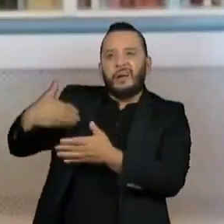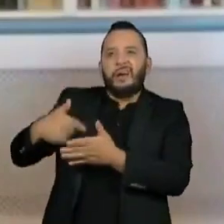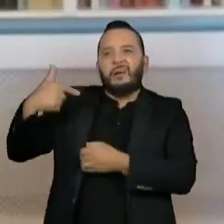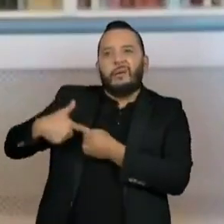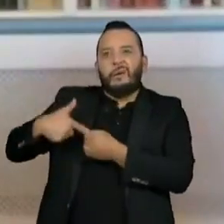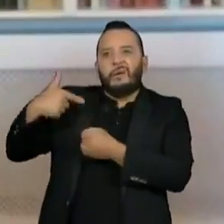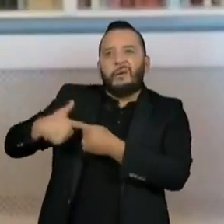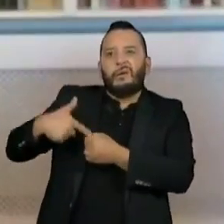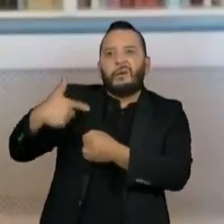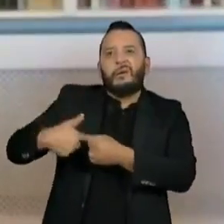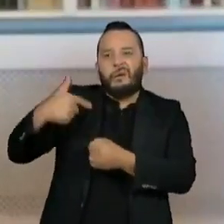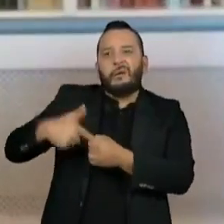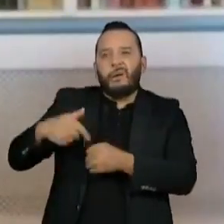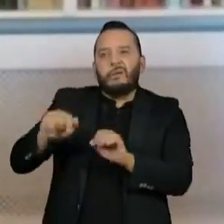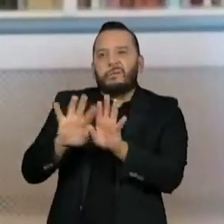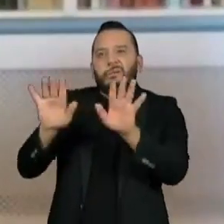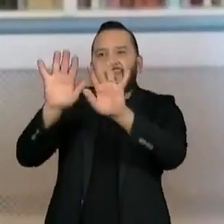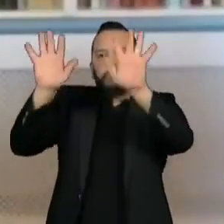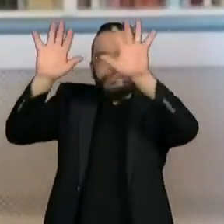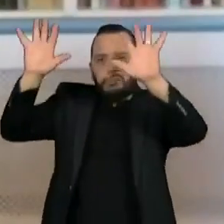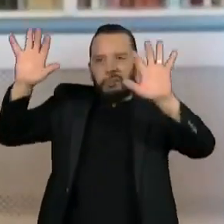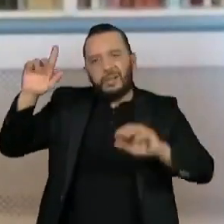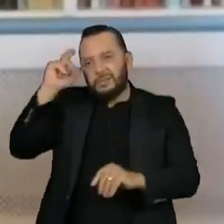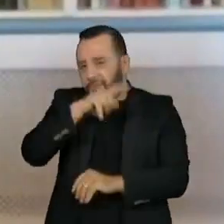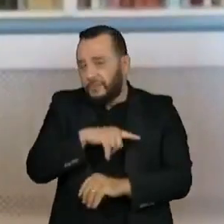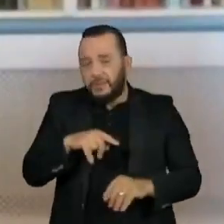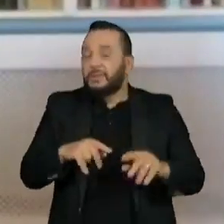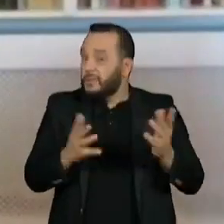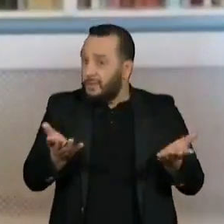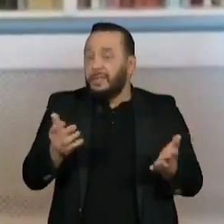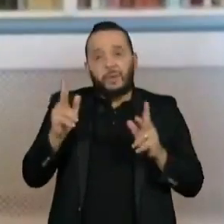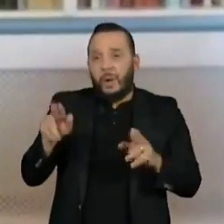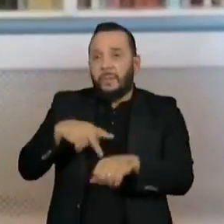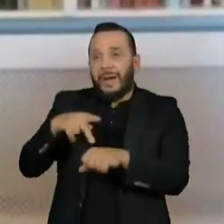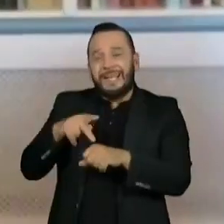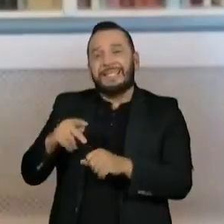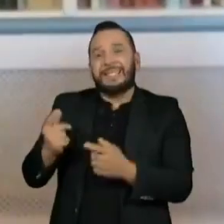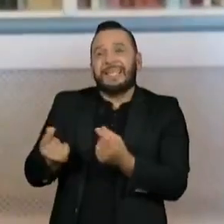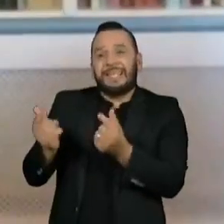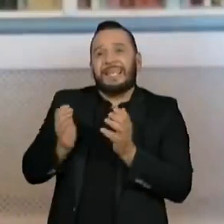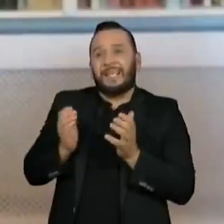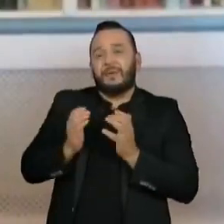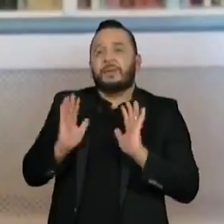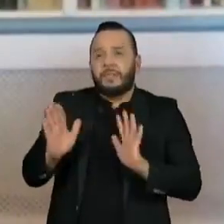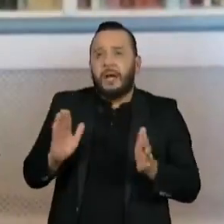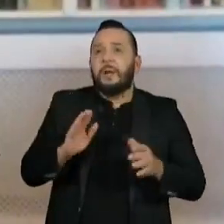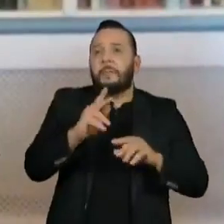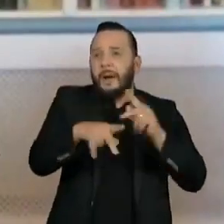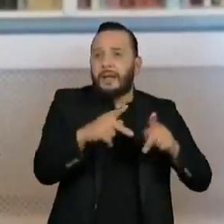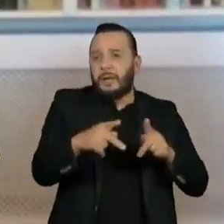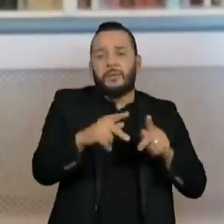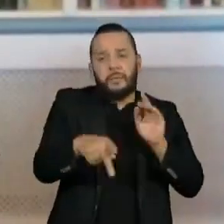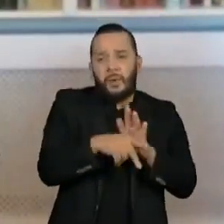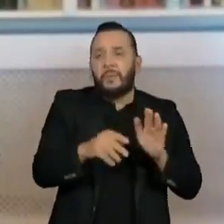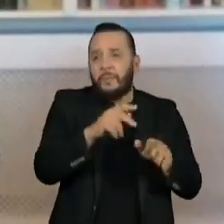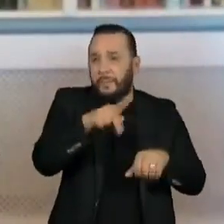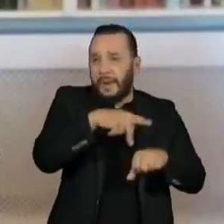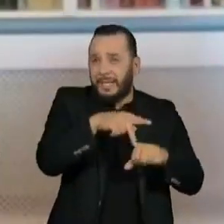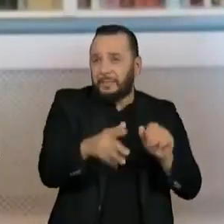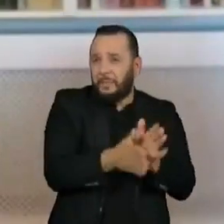building their economies on fossil fuel like the rich countries did and they're not getting the technology and the